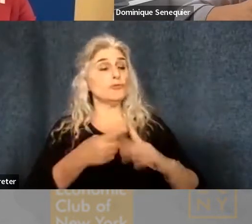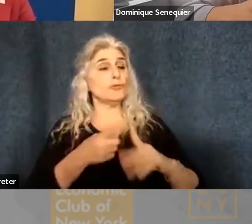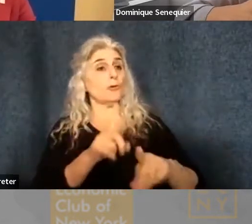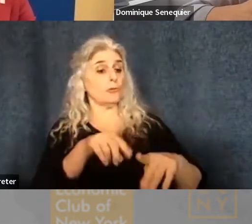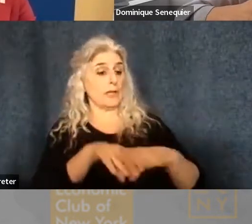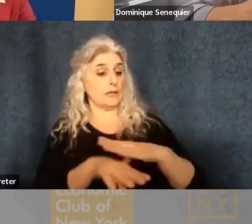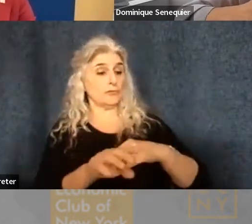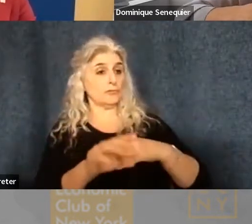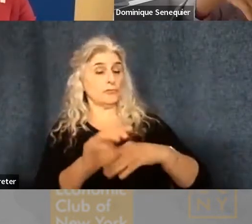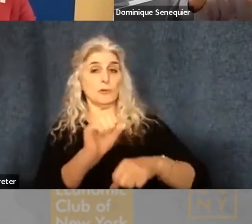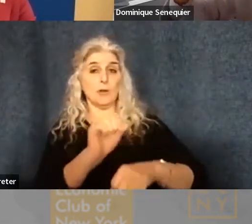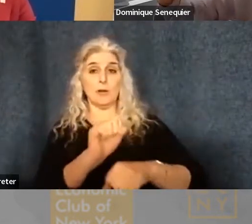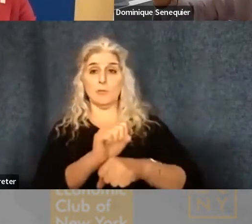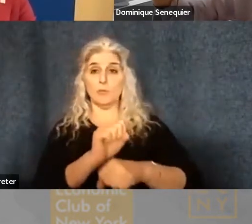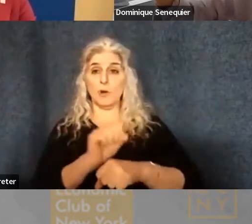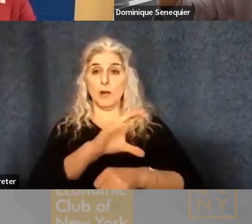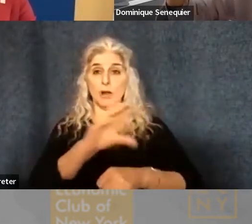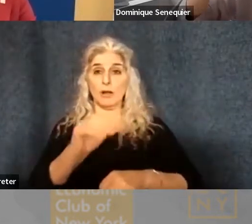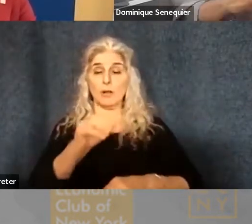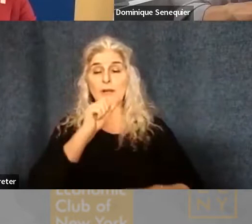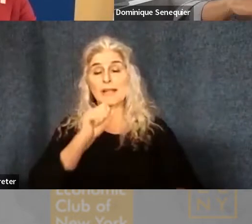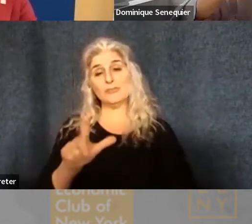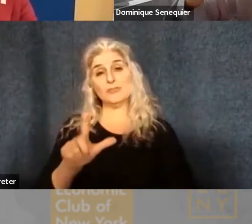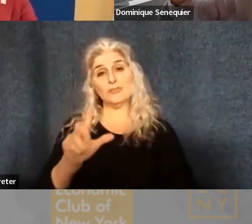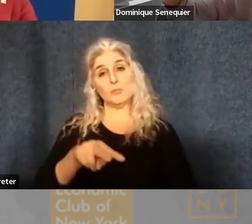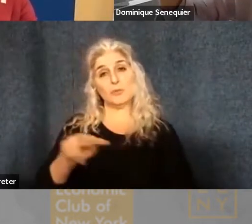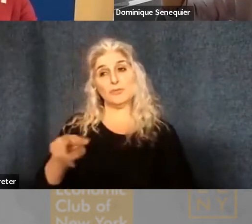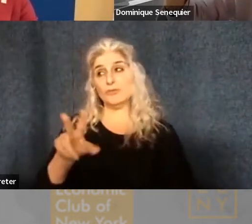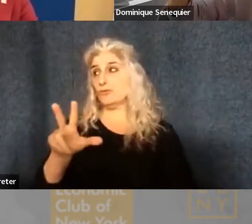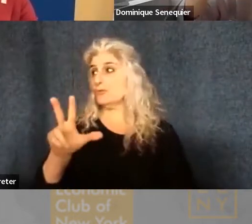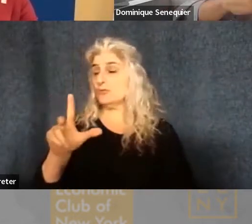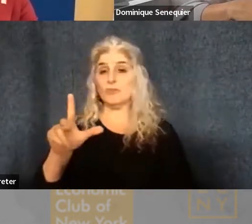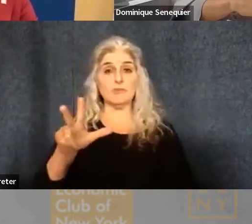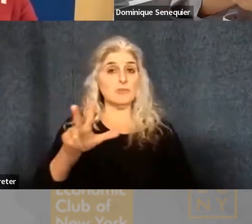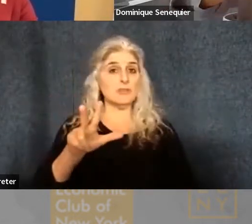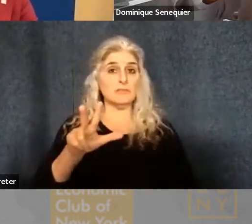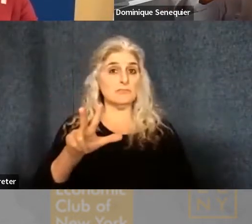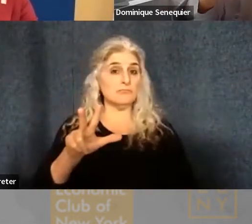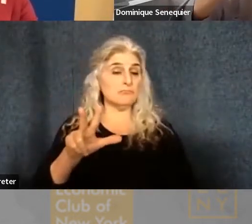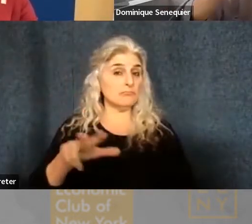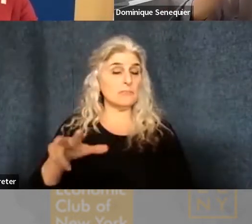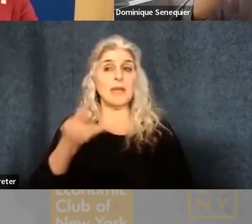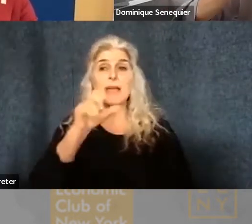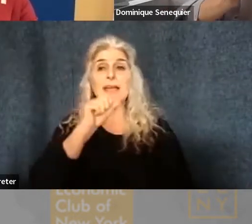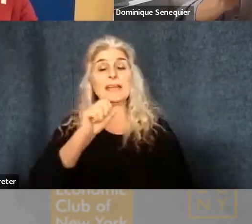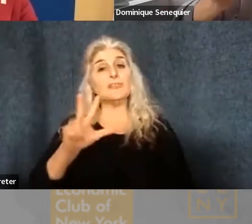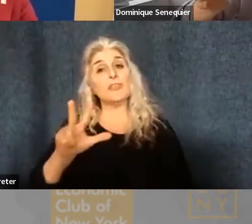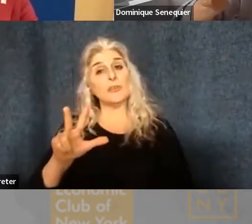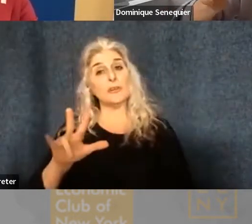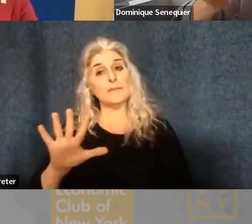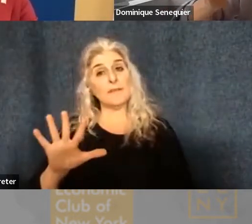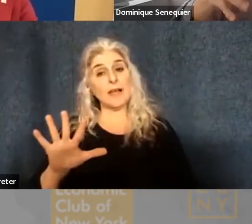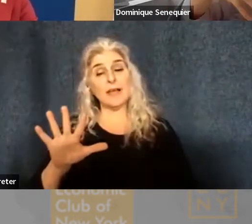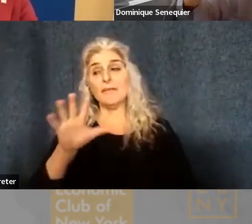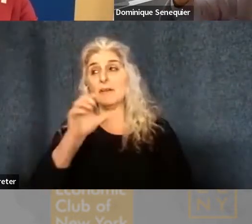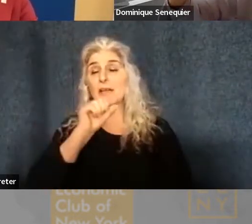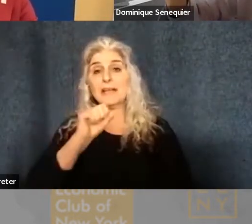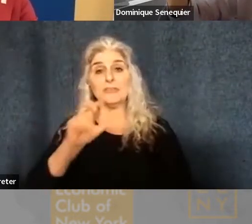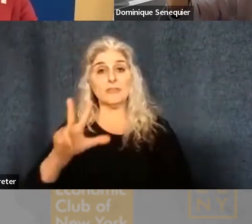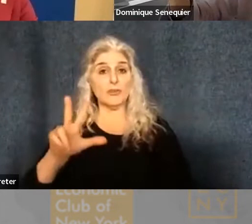23, at 35 or 37 in private